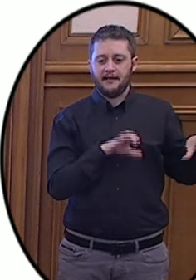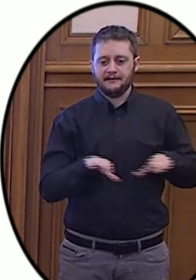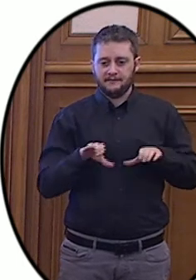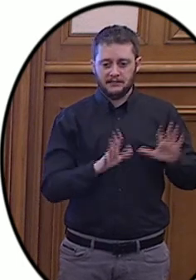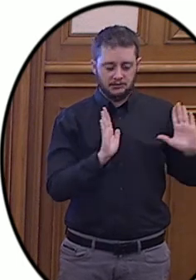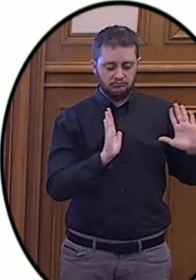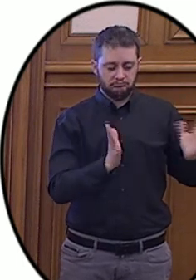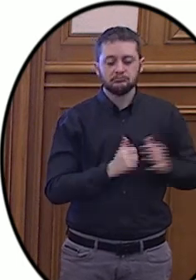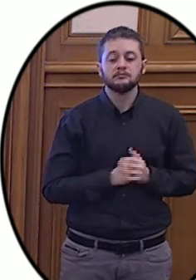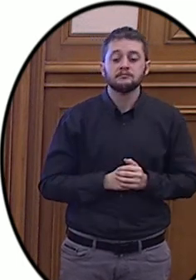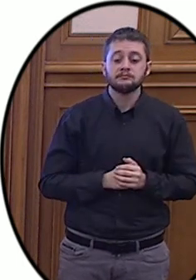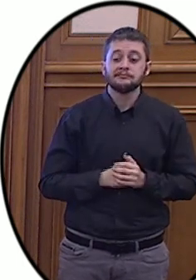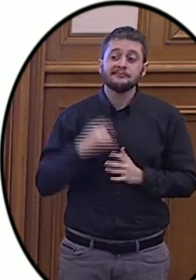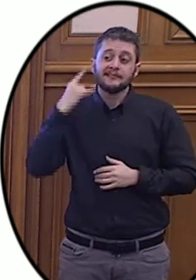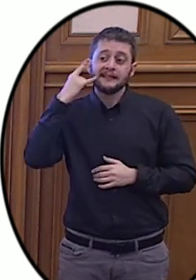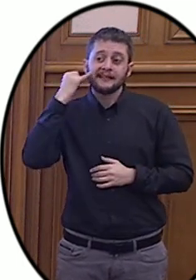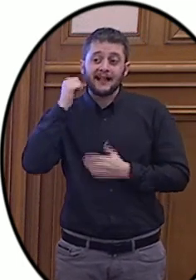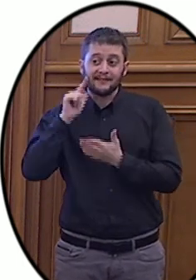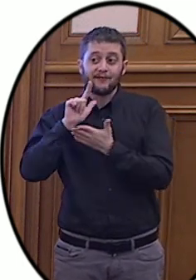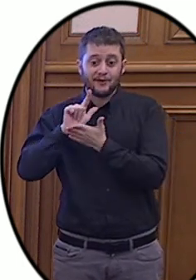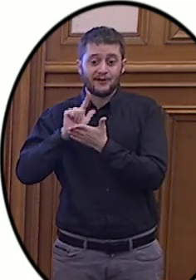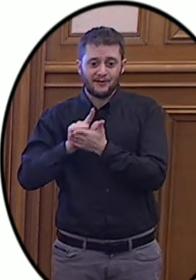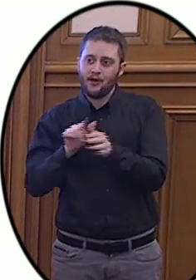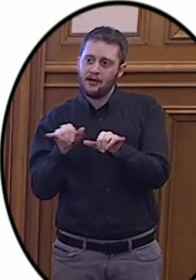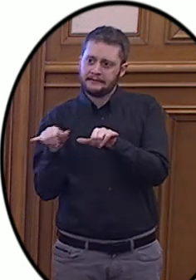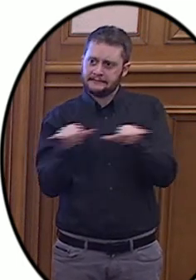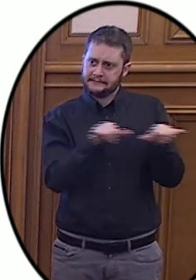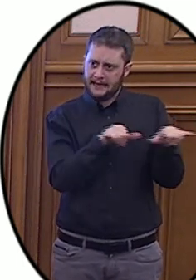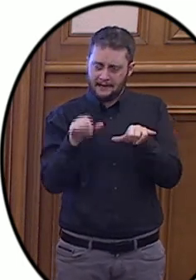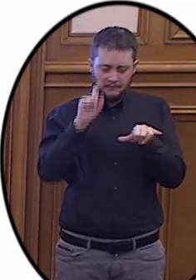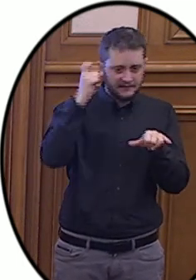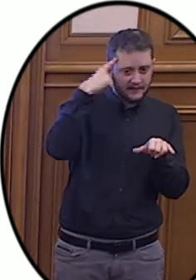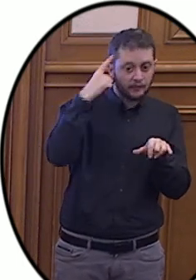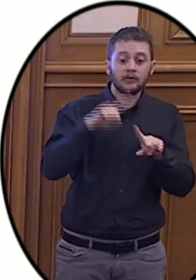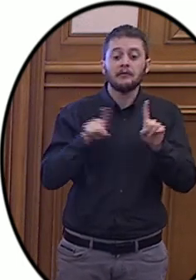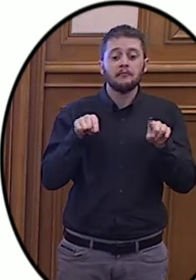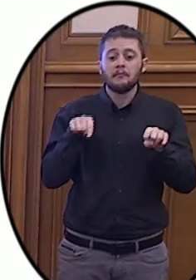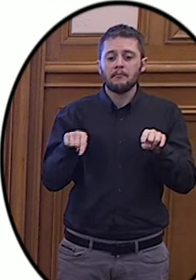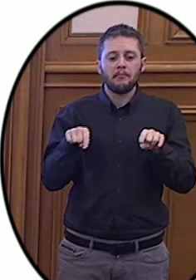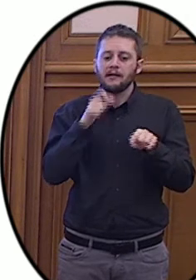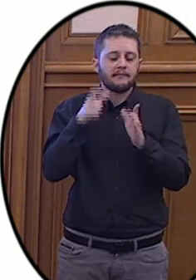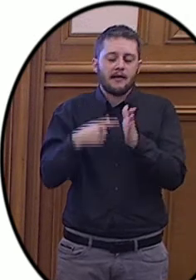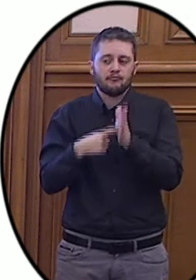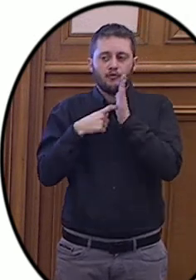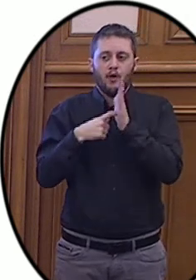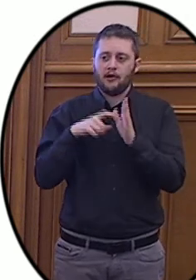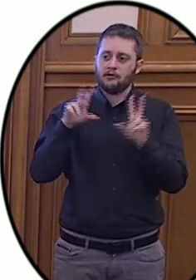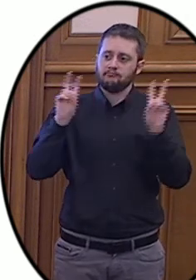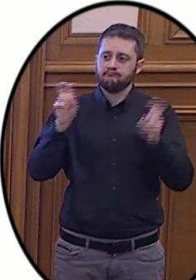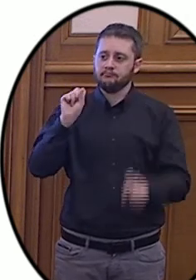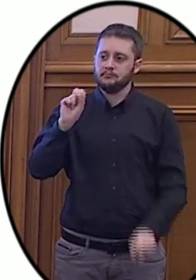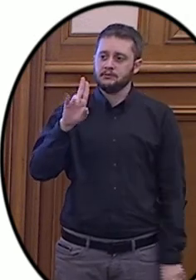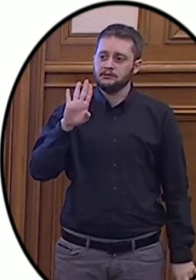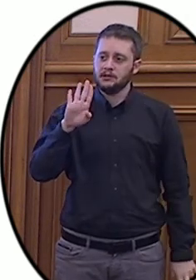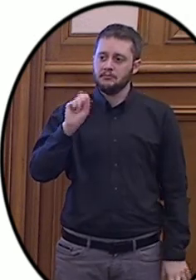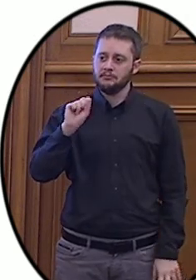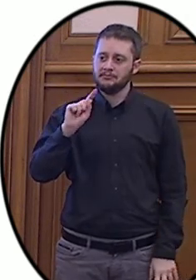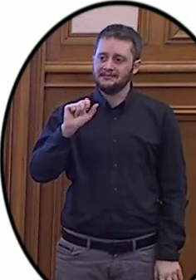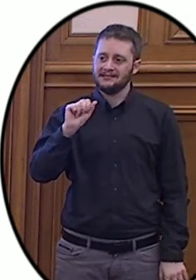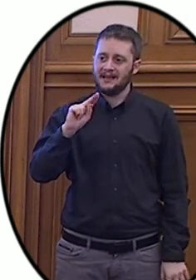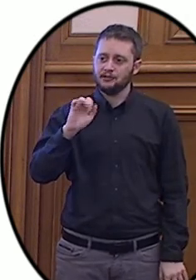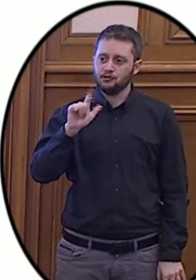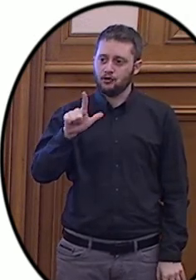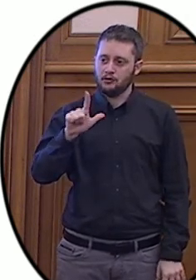California law has a similar definition, but does not require the limitation to be substantial. And so that means that California